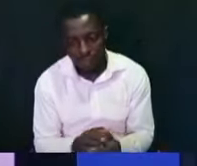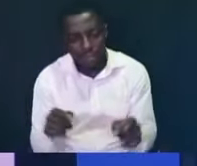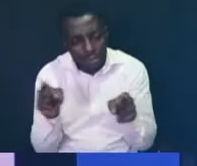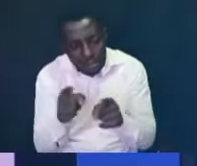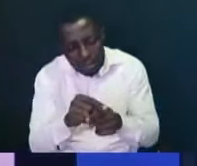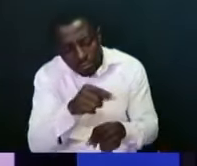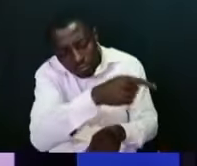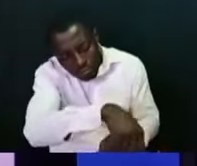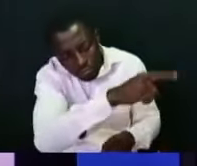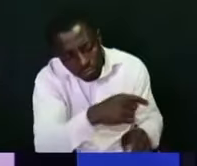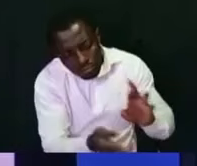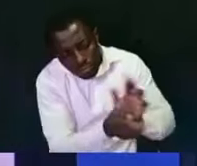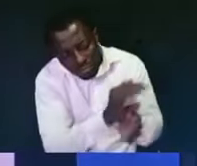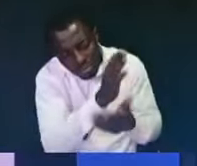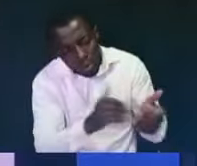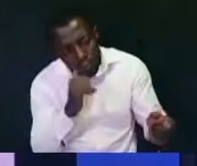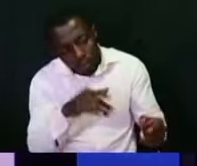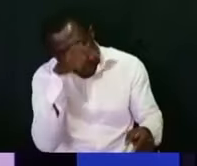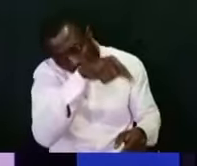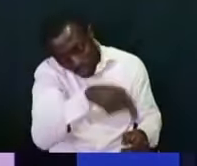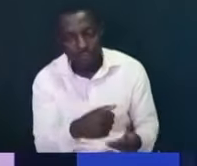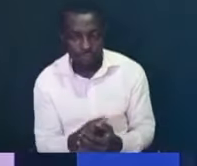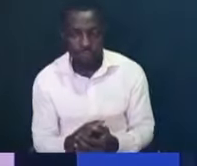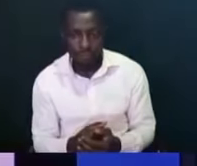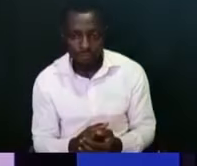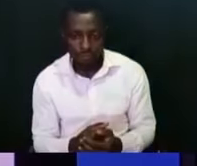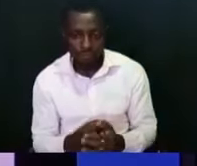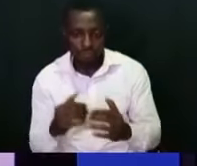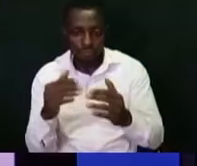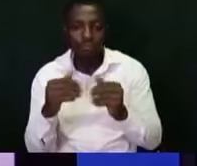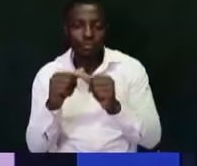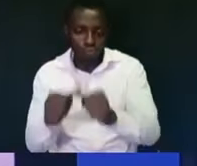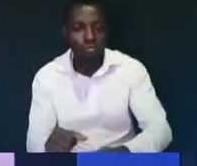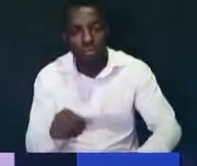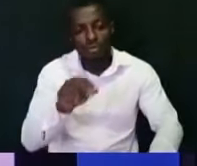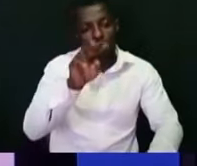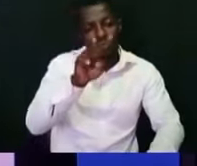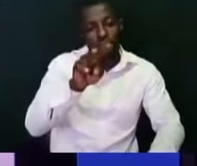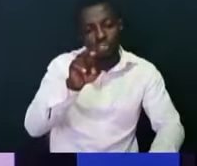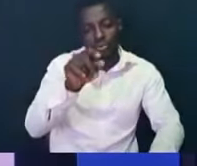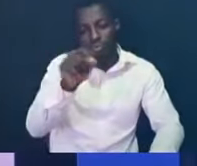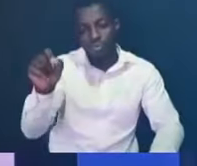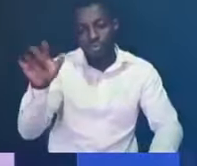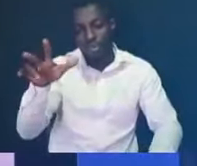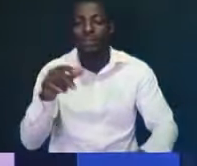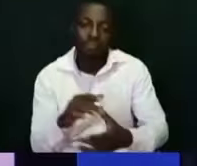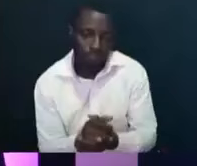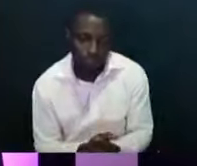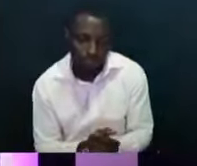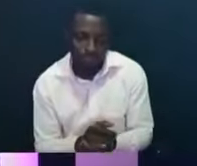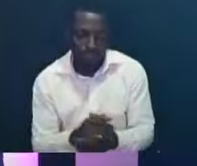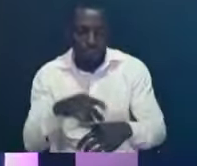few end it there but let's go back to two and three as his as was